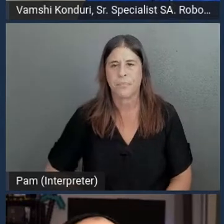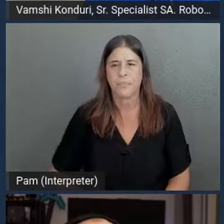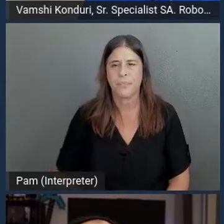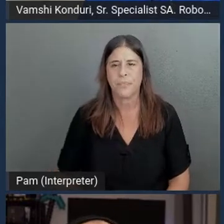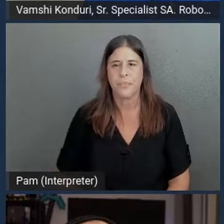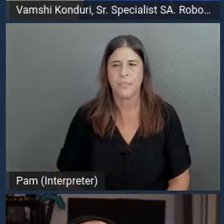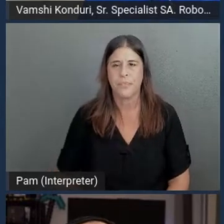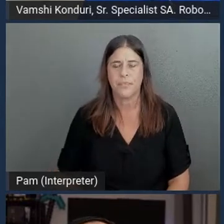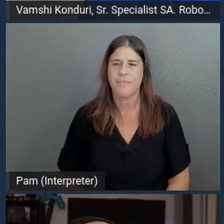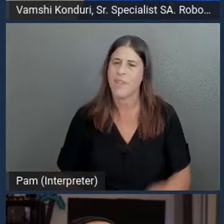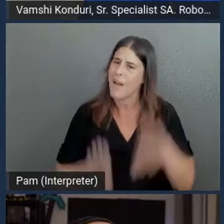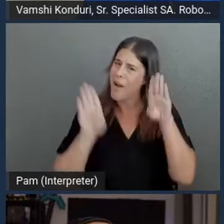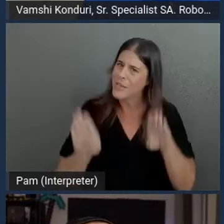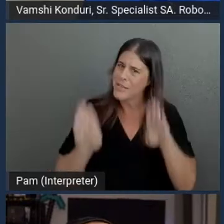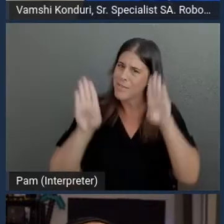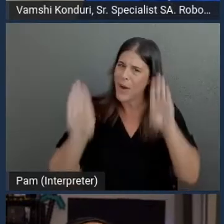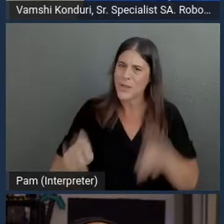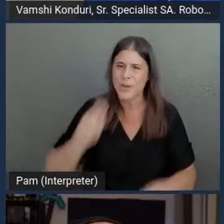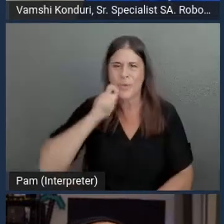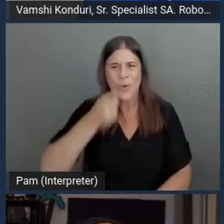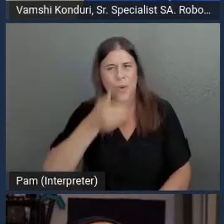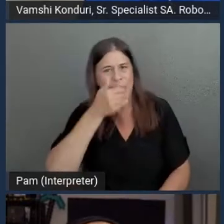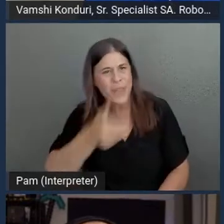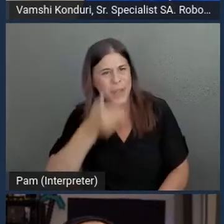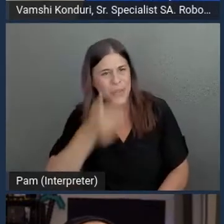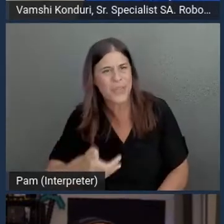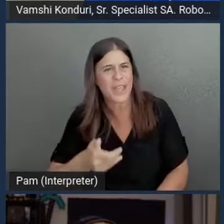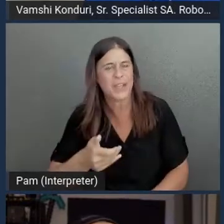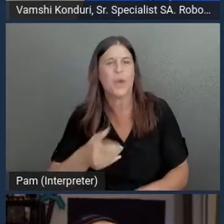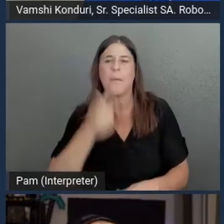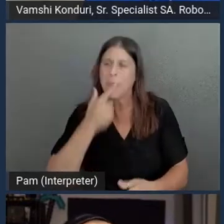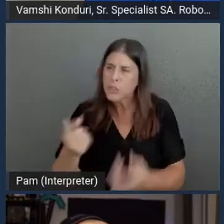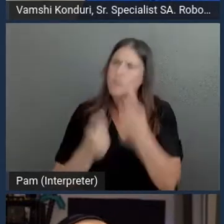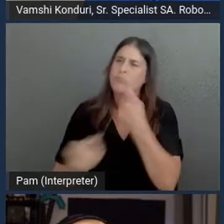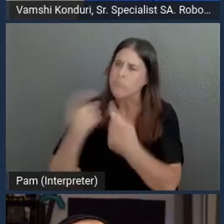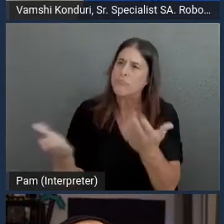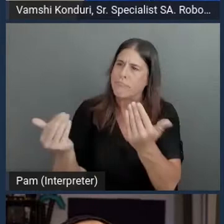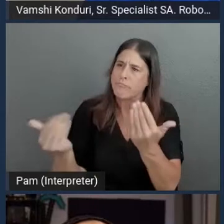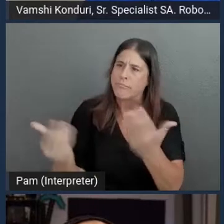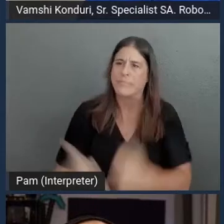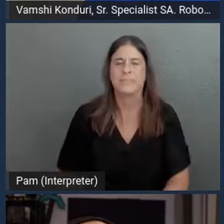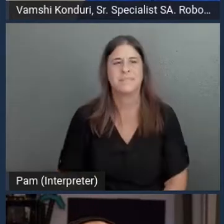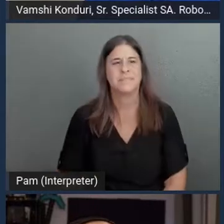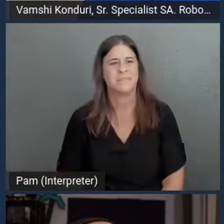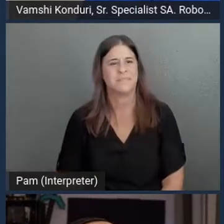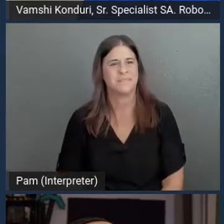Awesome. Well, cool. Thank you. Make sure to keep on asking us questions as well.